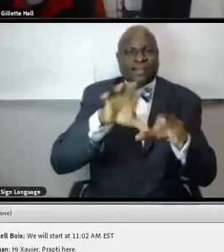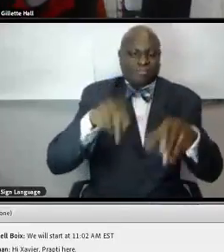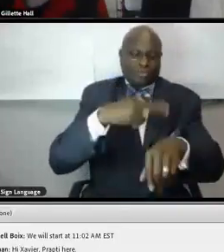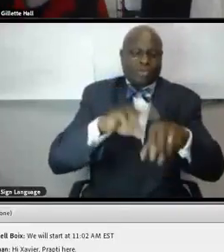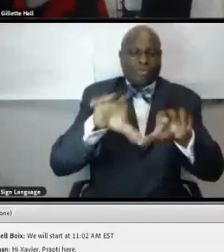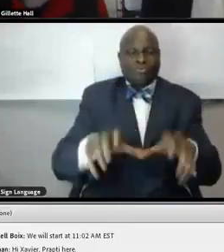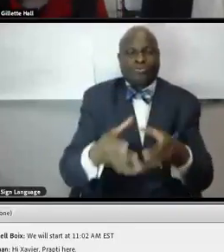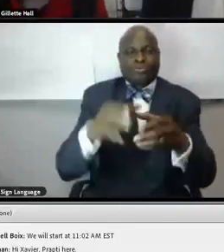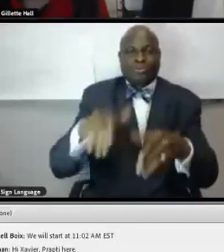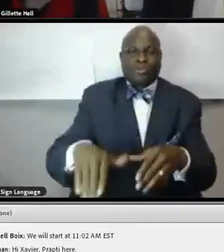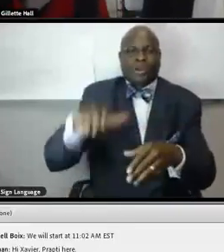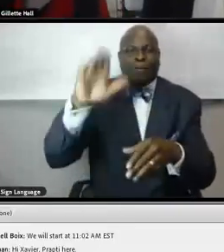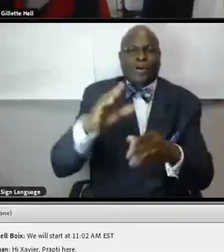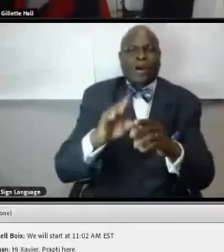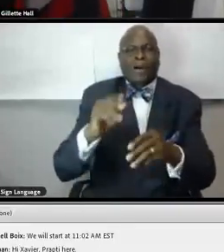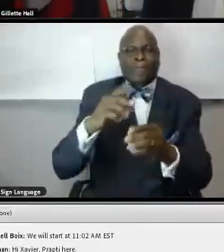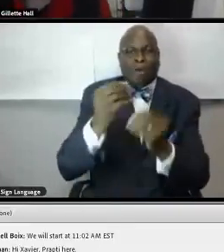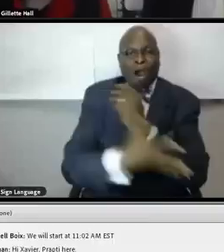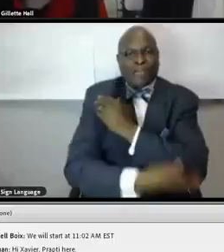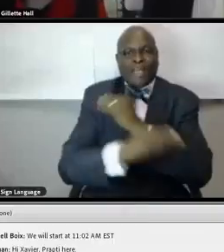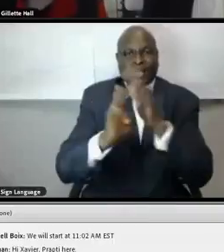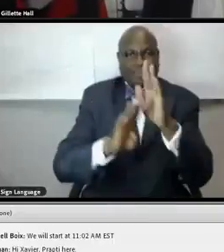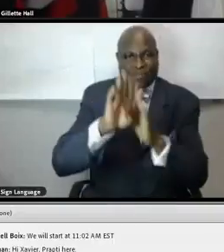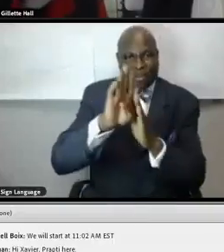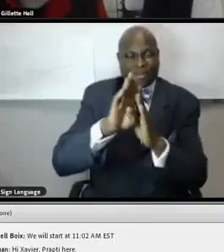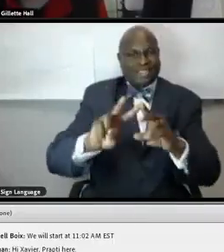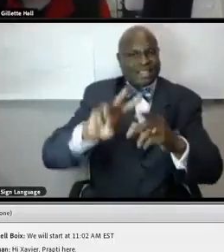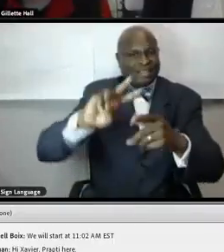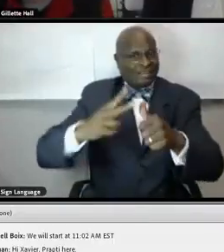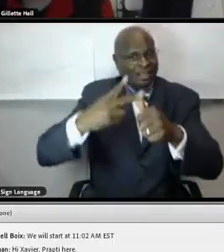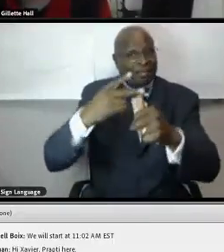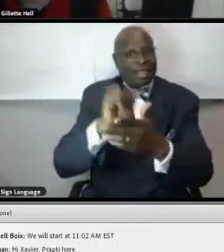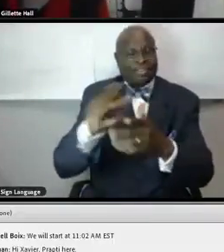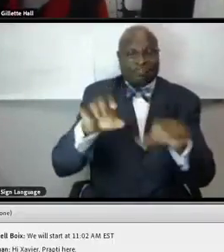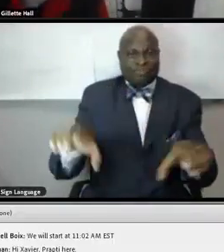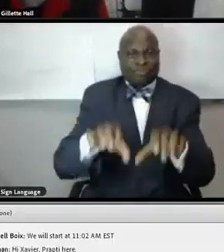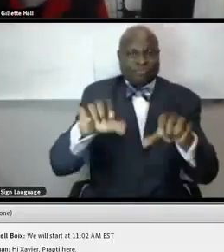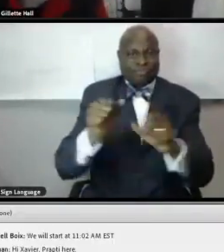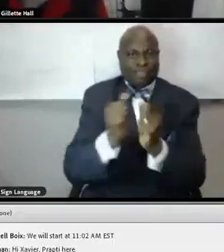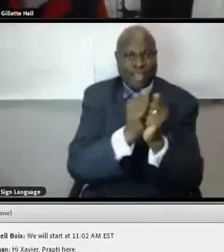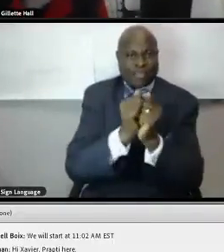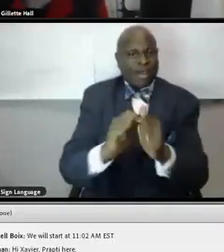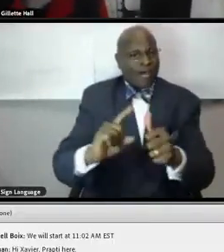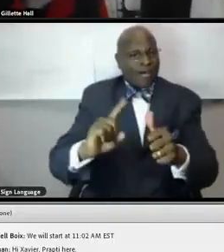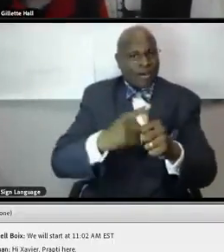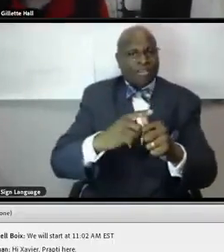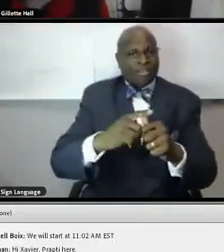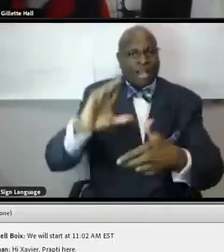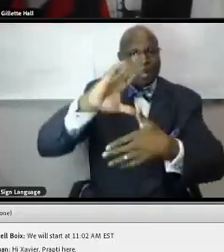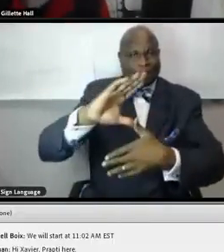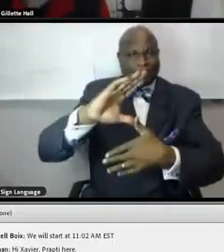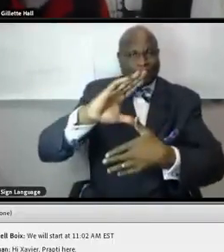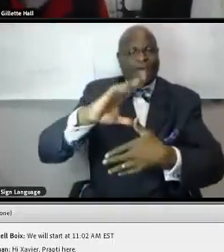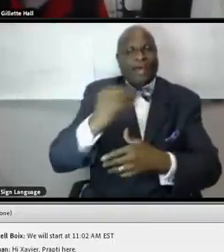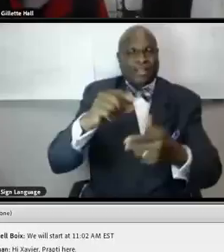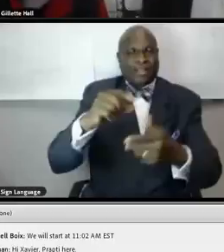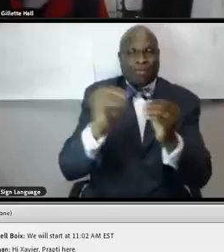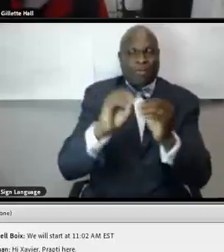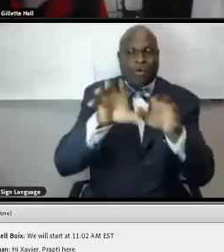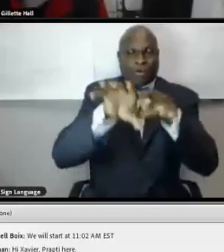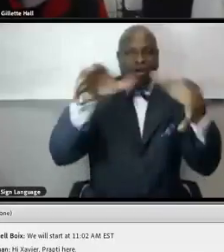Poverty and Development. This is the second of the volumes that she and Harry have done. The first one was on Latin America, and this one is